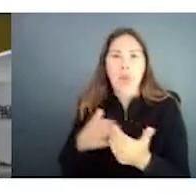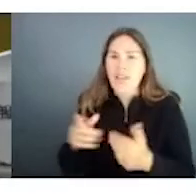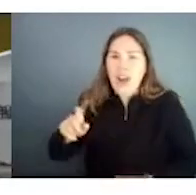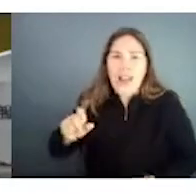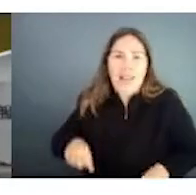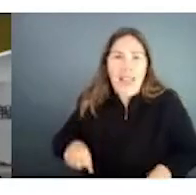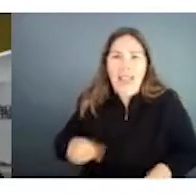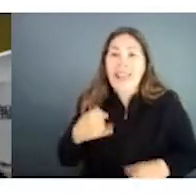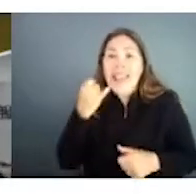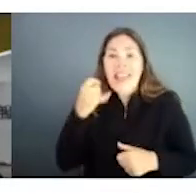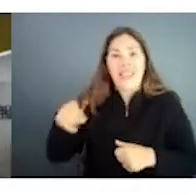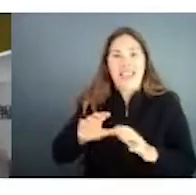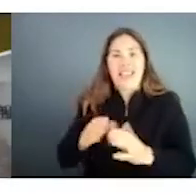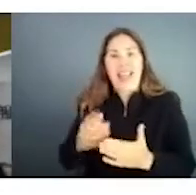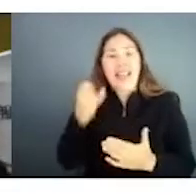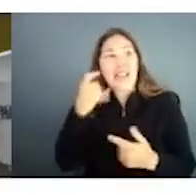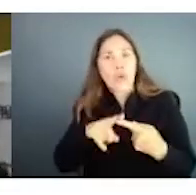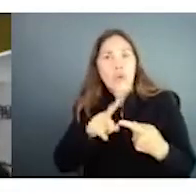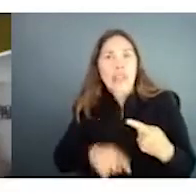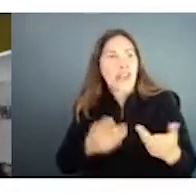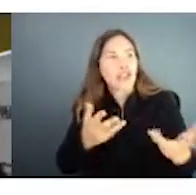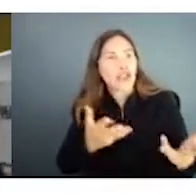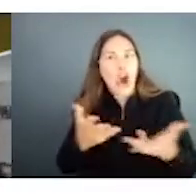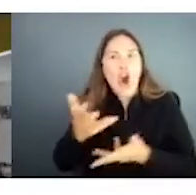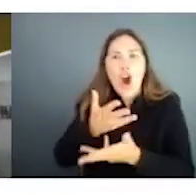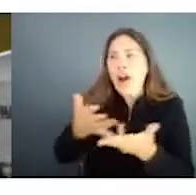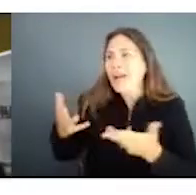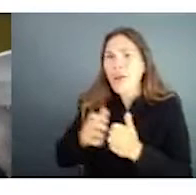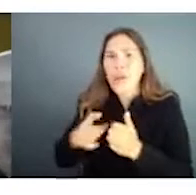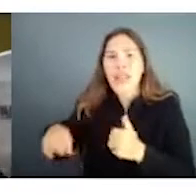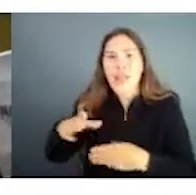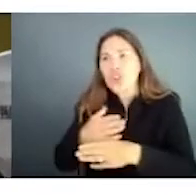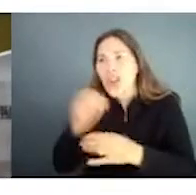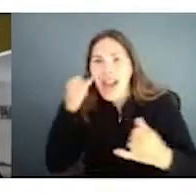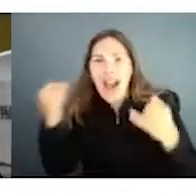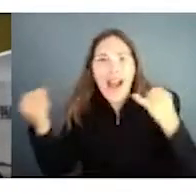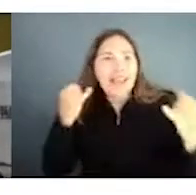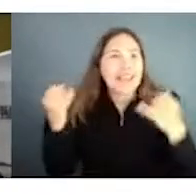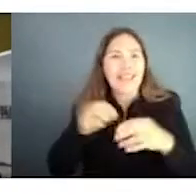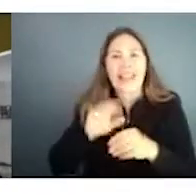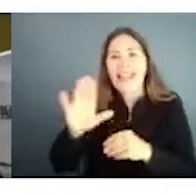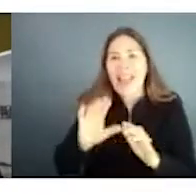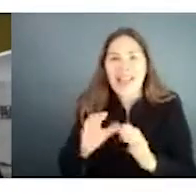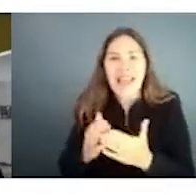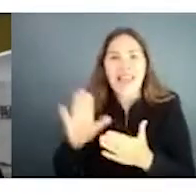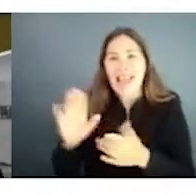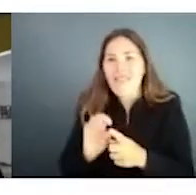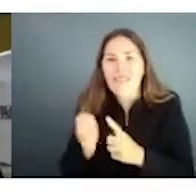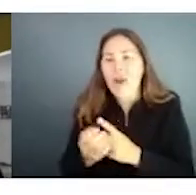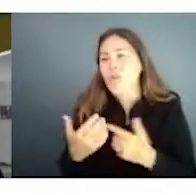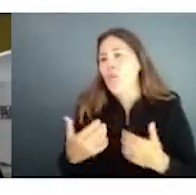can't get around and talk with and get your kids to share ideas in this type of class and environment,